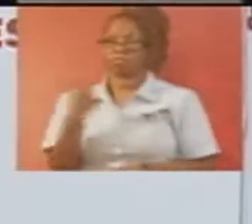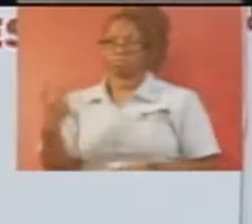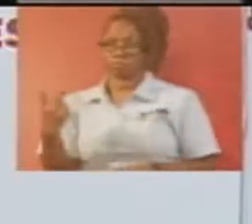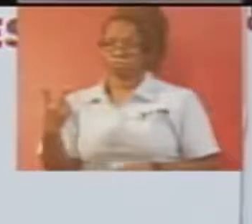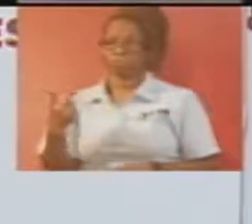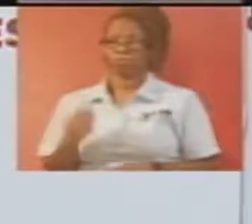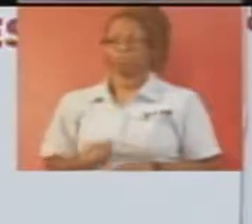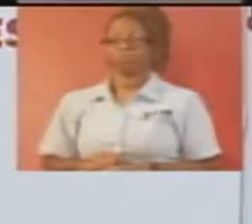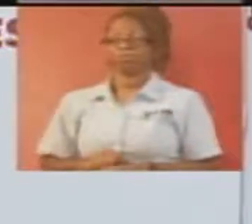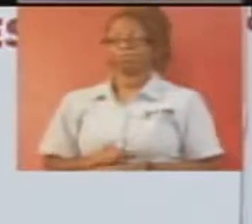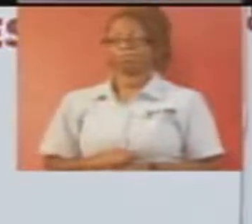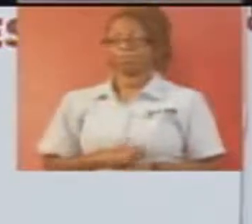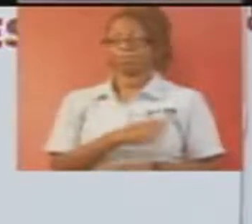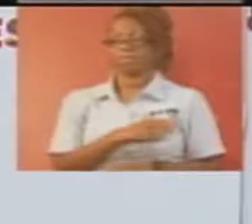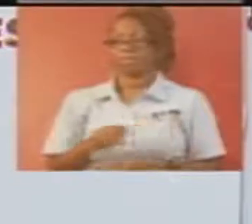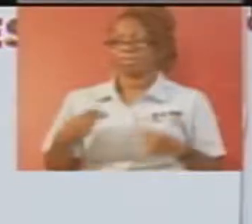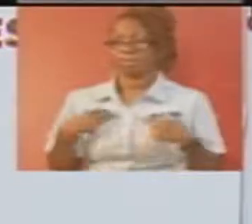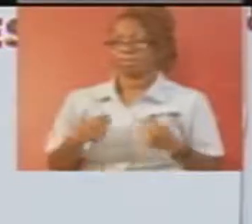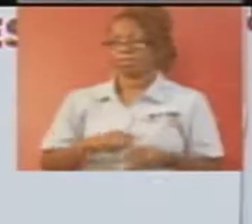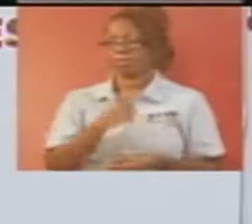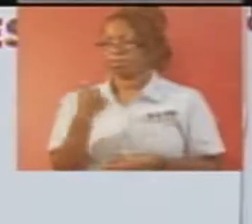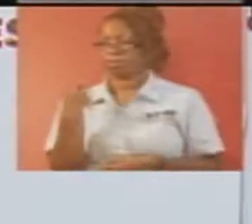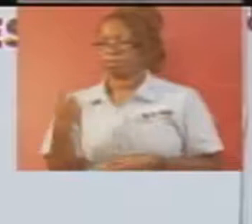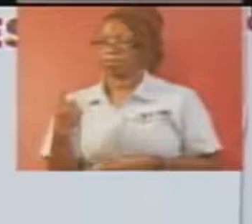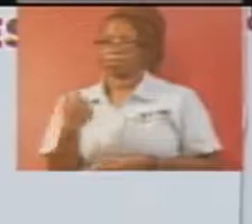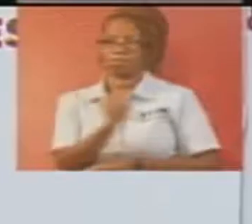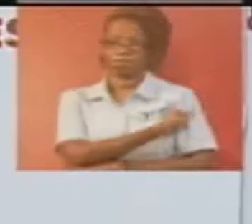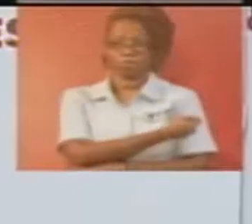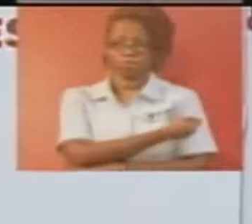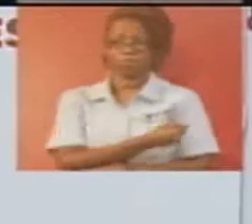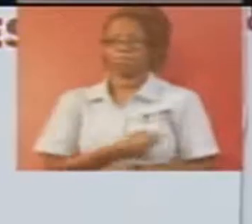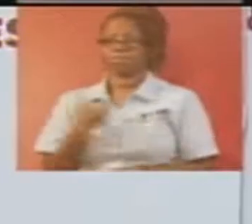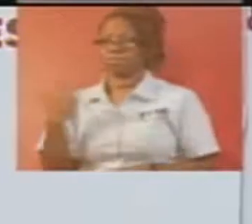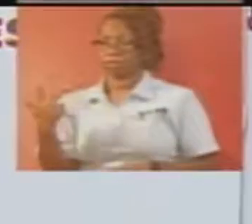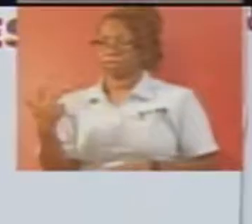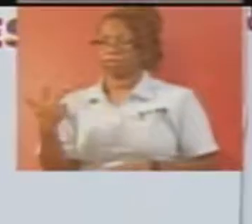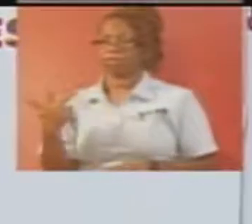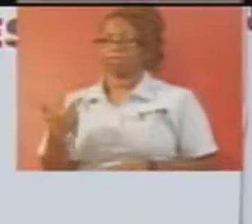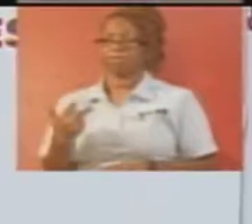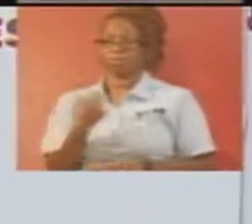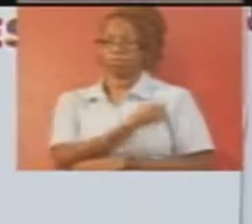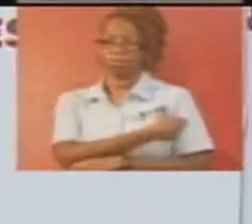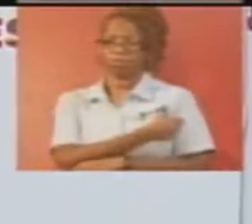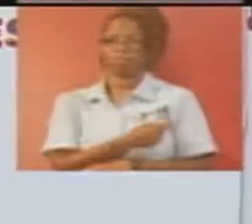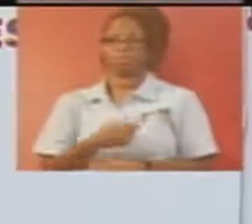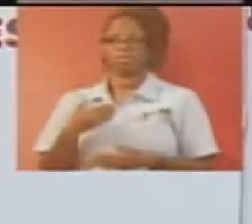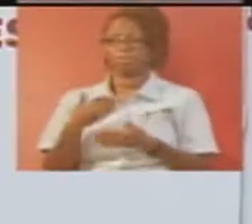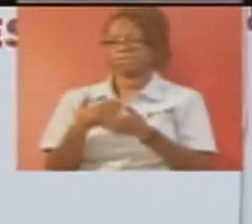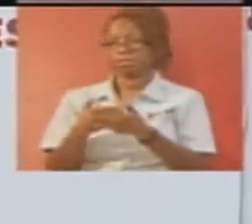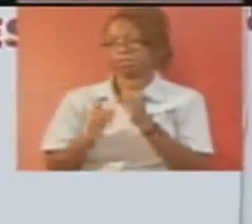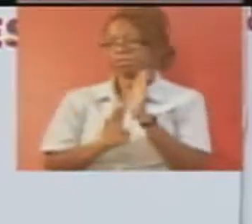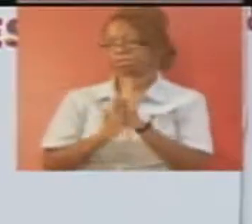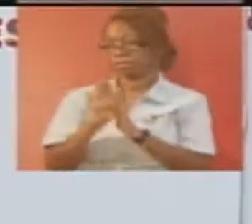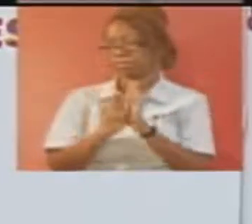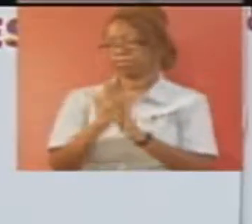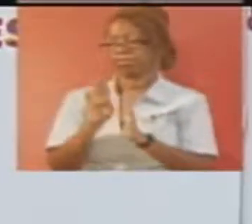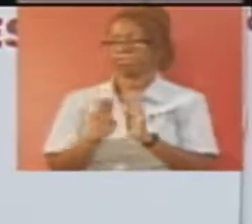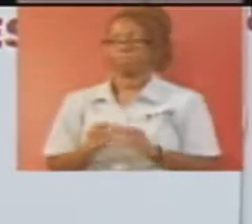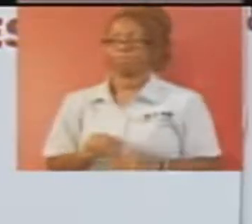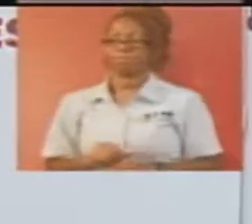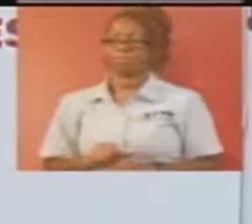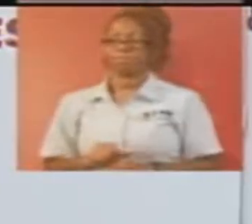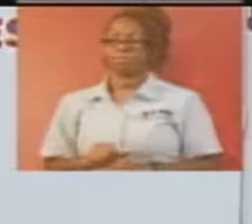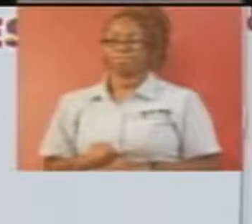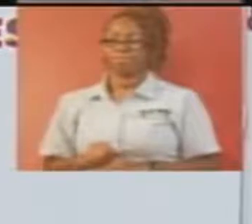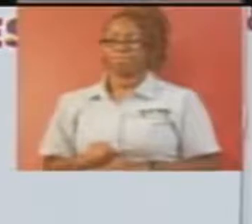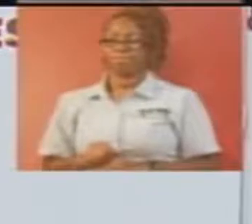interim analysis that they did indicated large reductions in disease in individuals who had received the vaccines compared